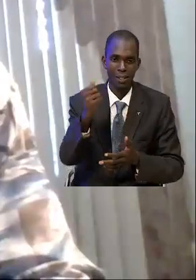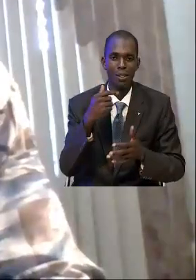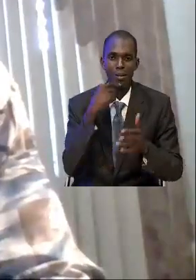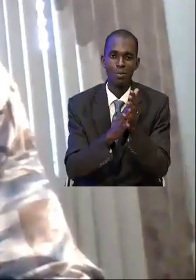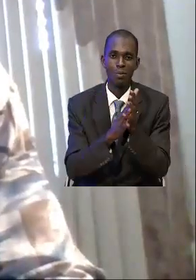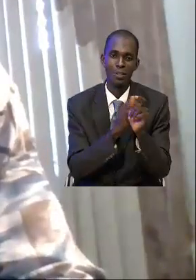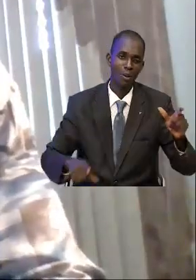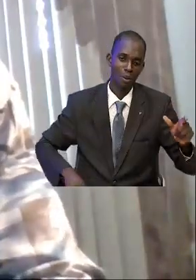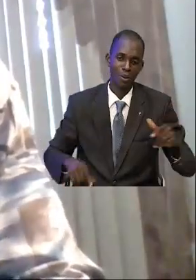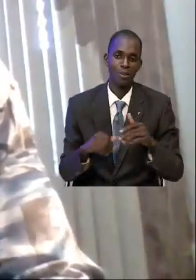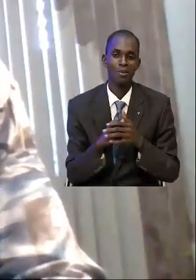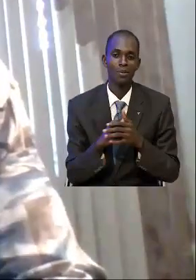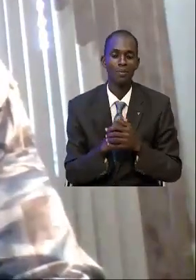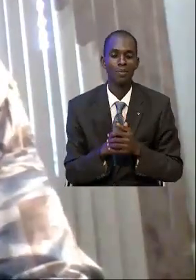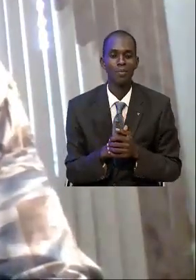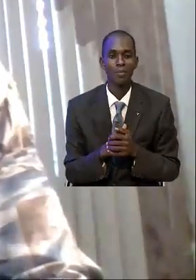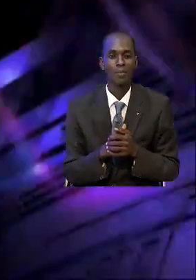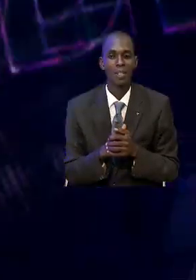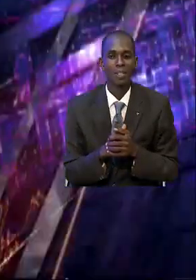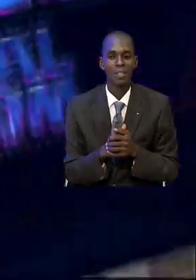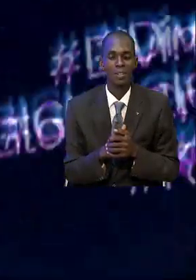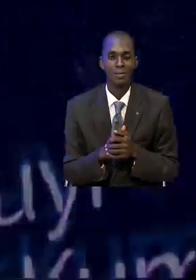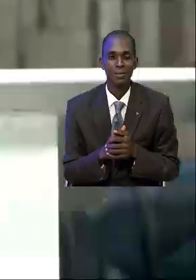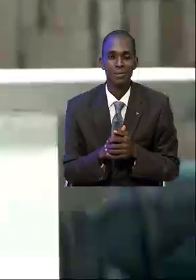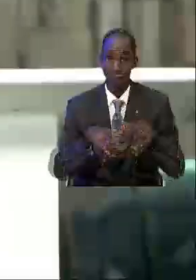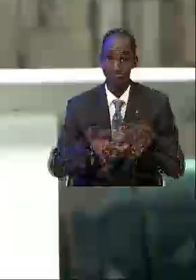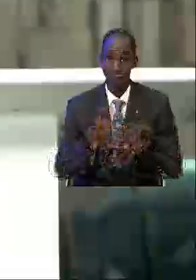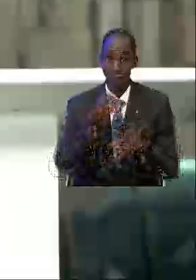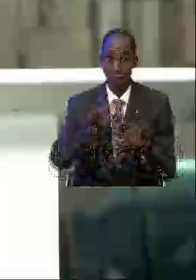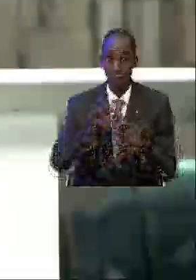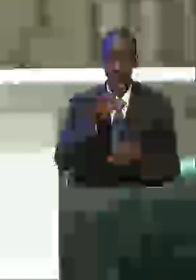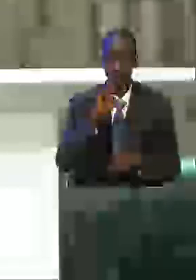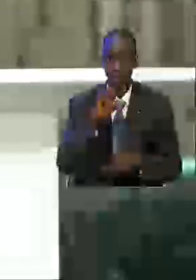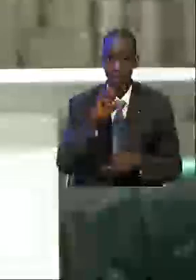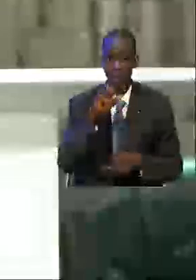all the honor in Jesus' name. Praise the Lord.